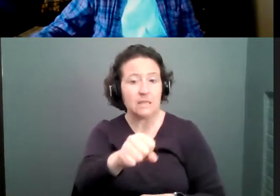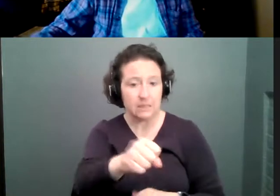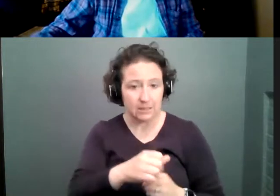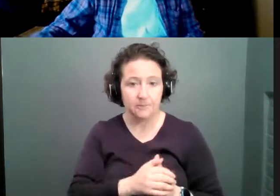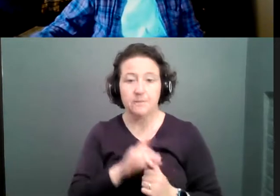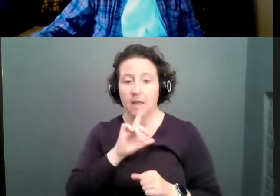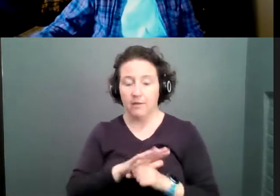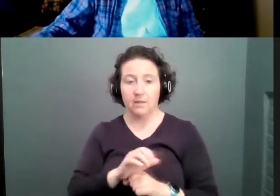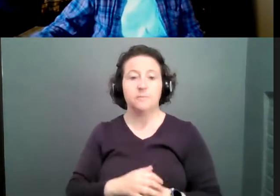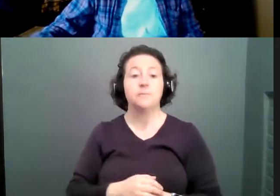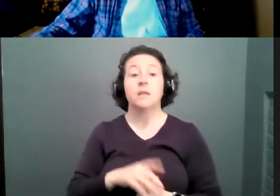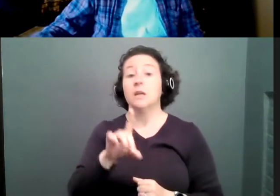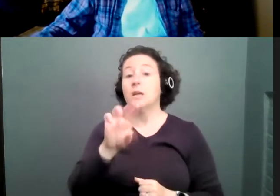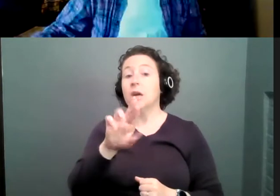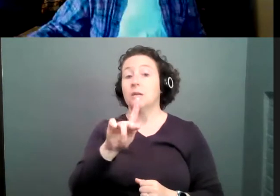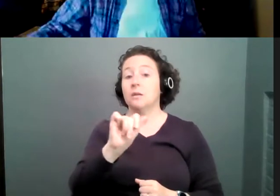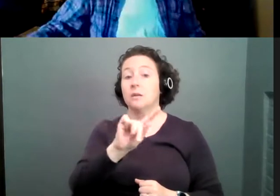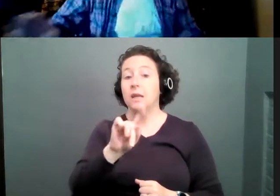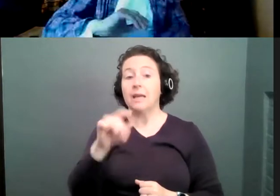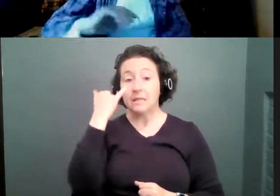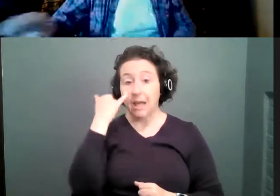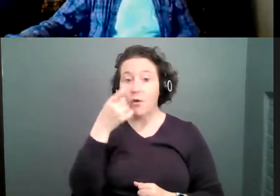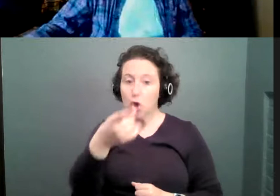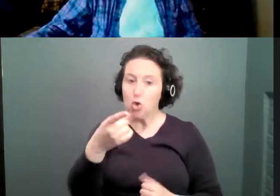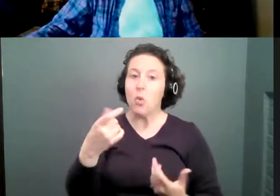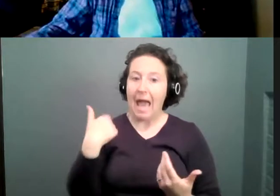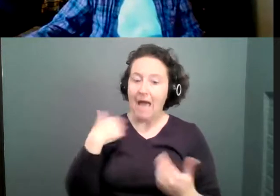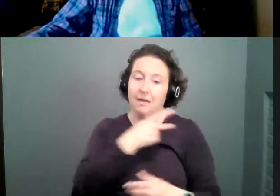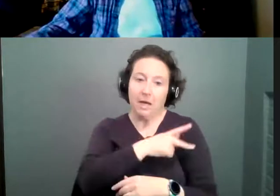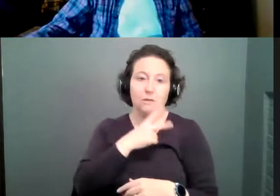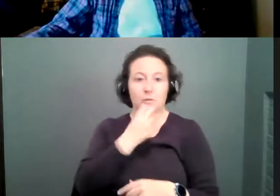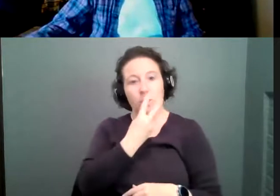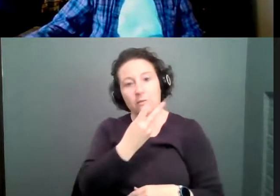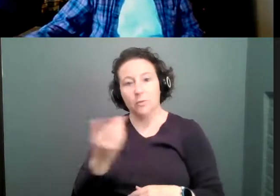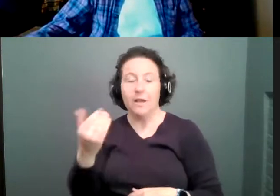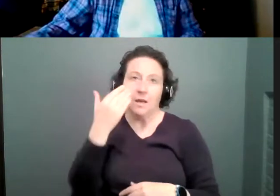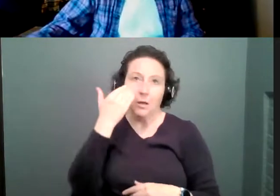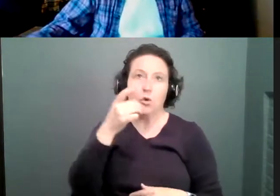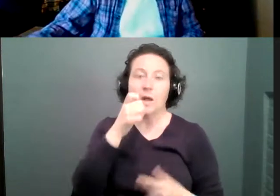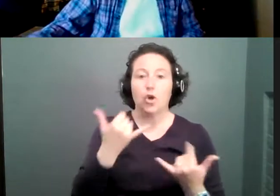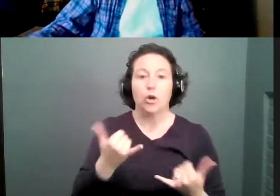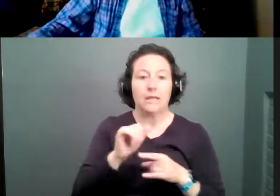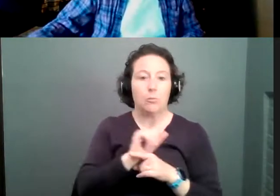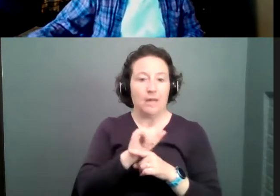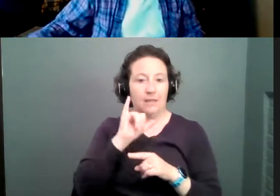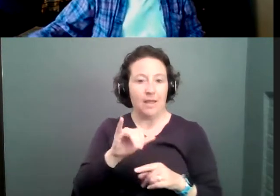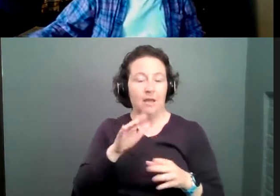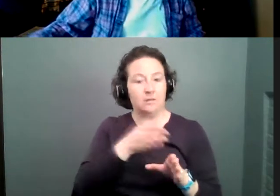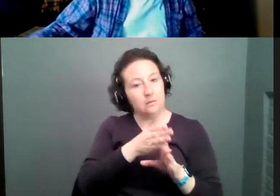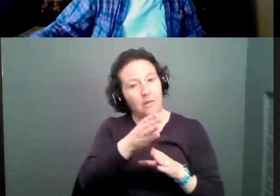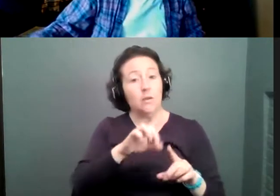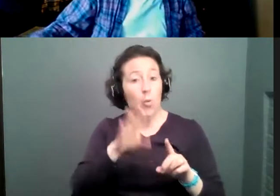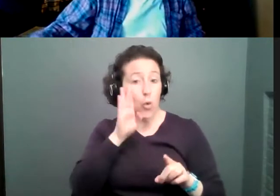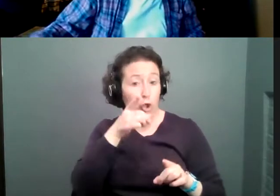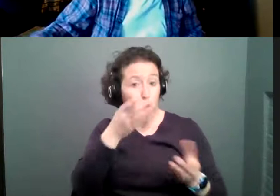definitely. And then Dr. Katz, if you were seeing 12 to 15-year-old patients, although you're not currently practicing in that capacity, would you